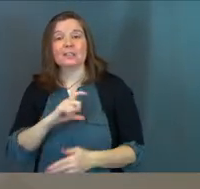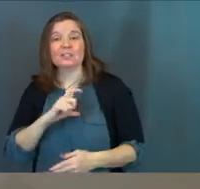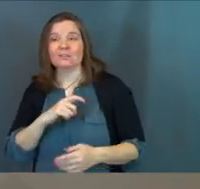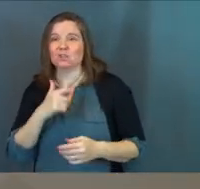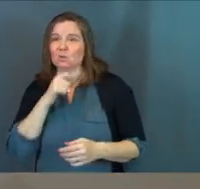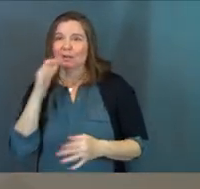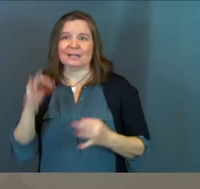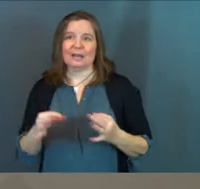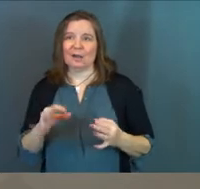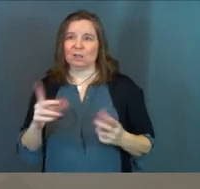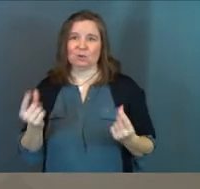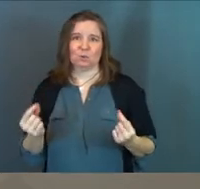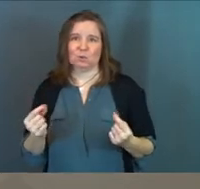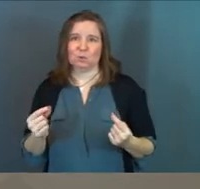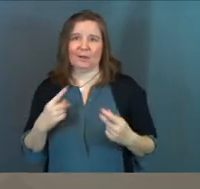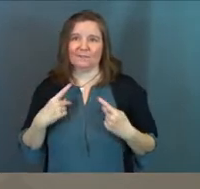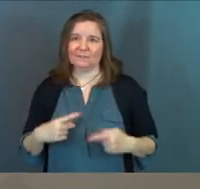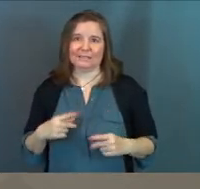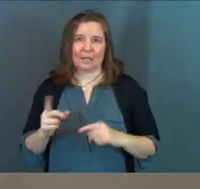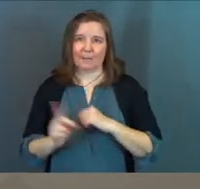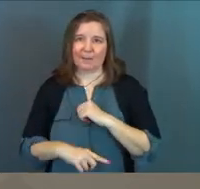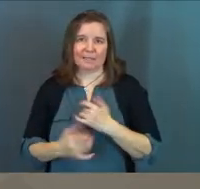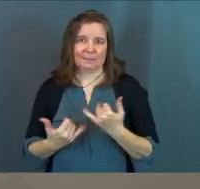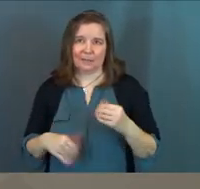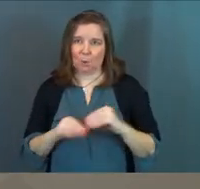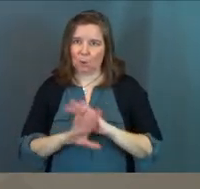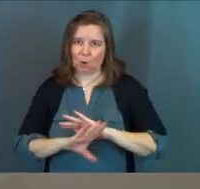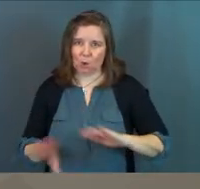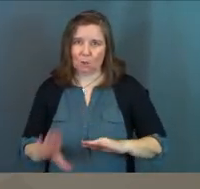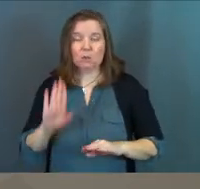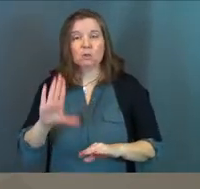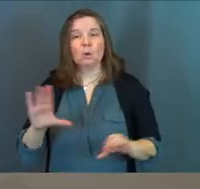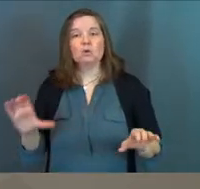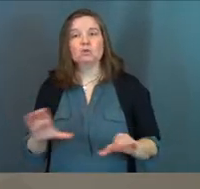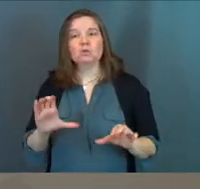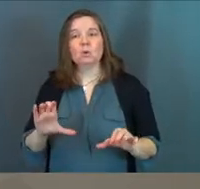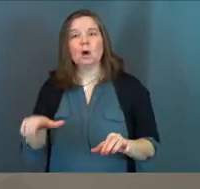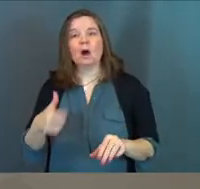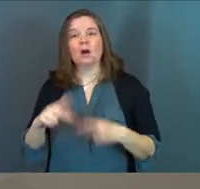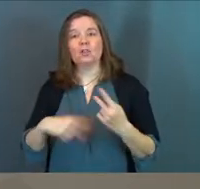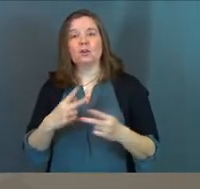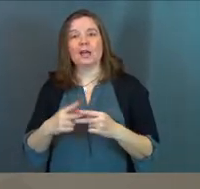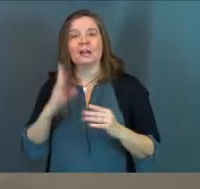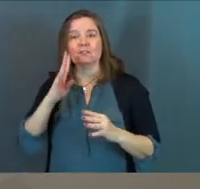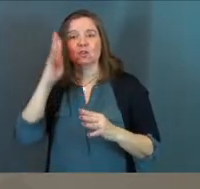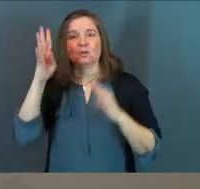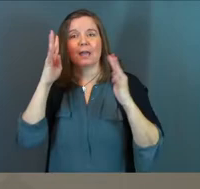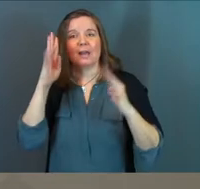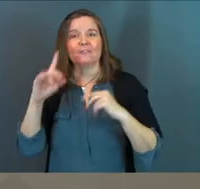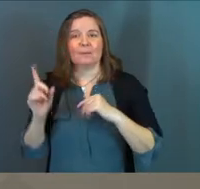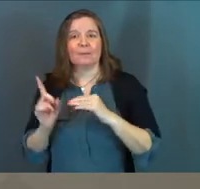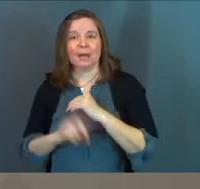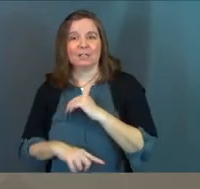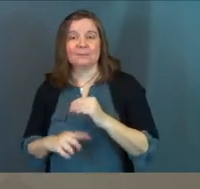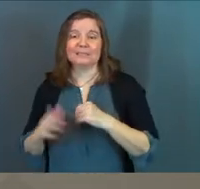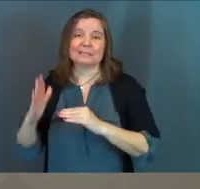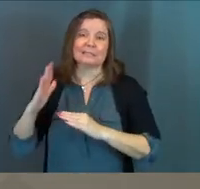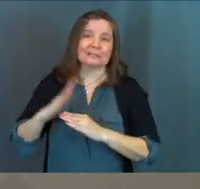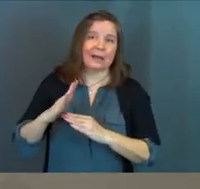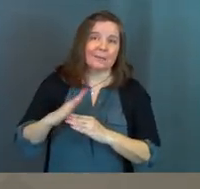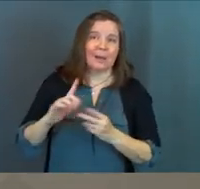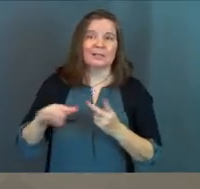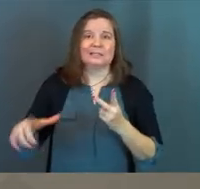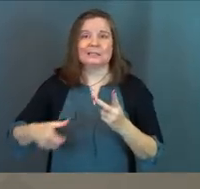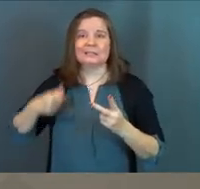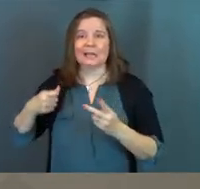sheriff years, you're definitely not doing physical punishment at this point. You're doing other kind of creative punishments. It's timeouts,